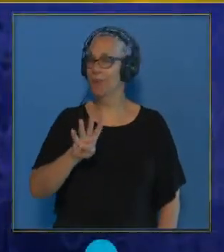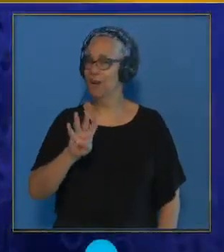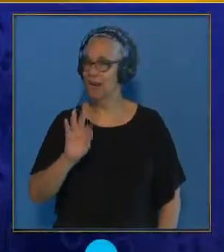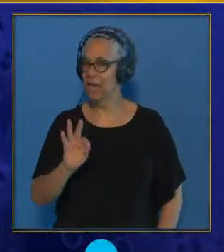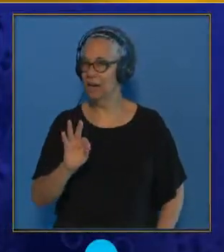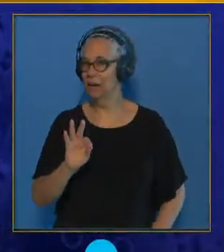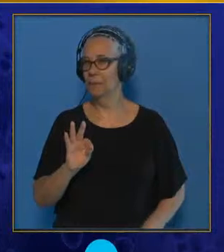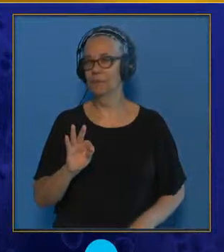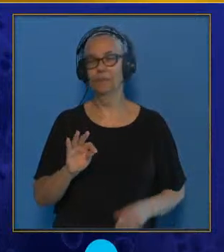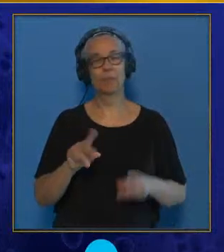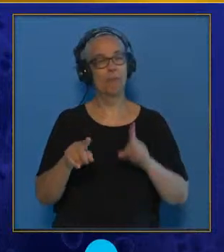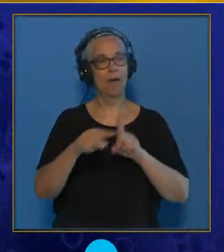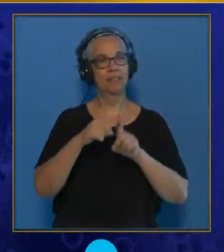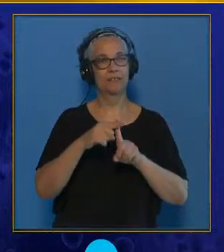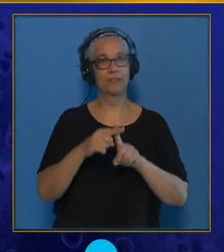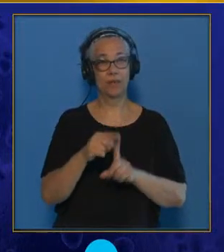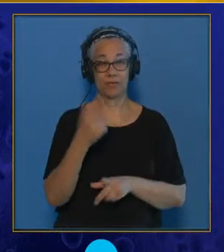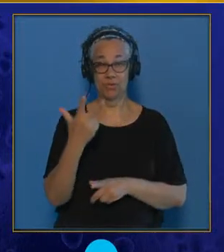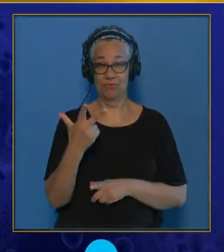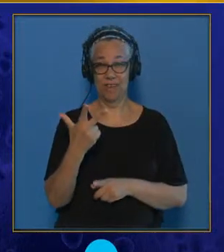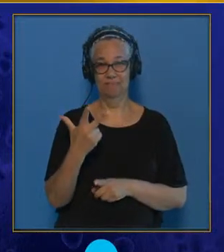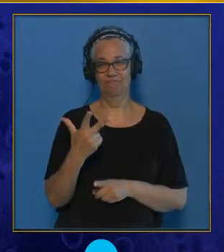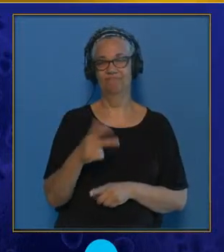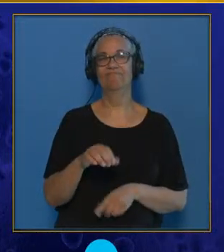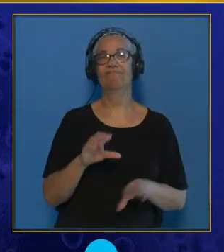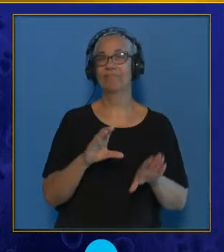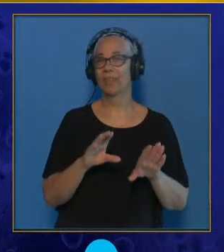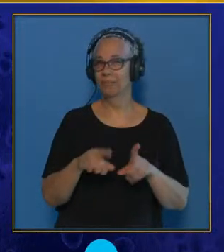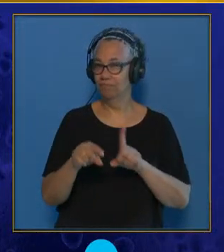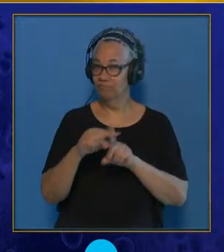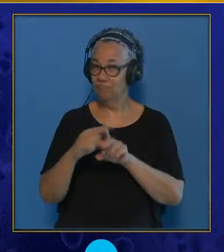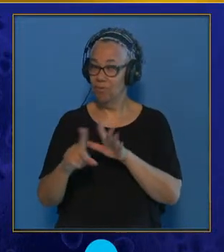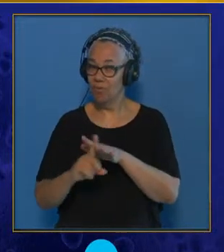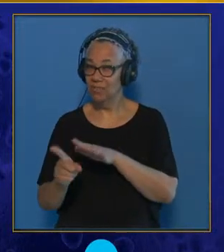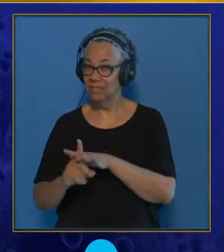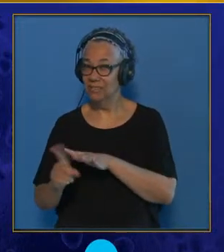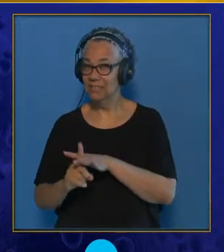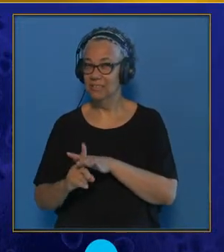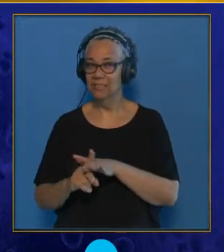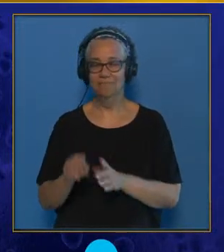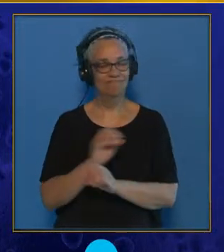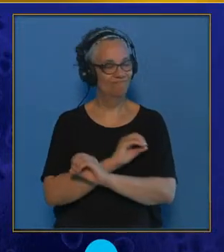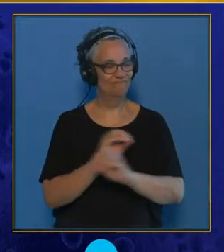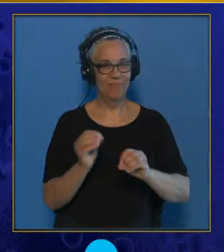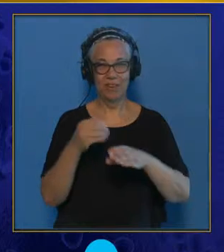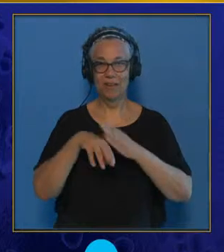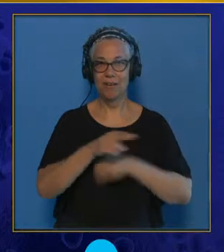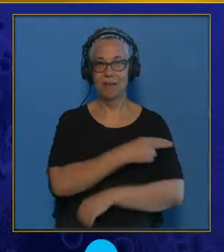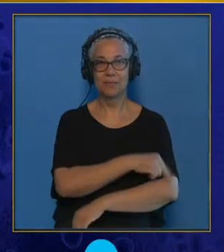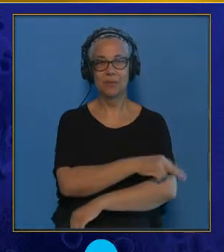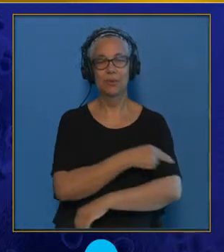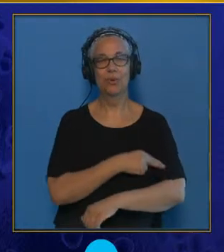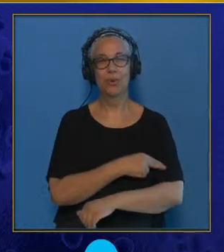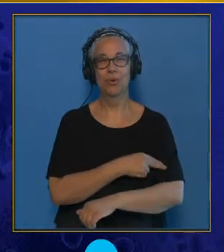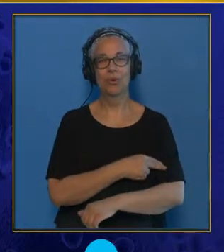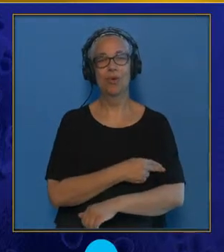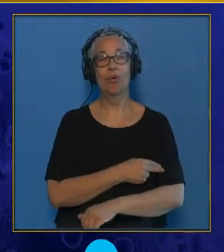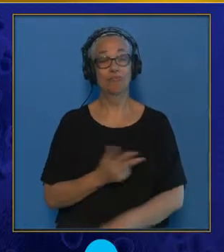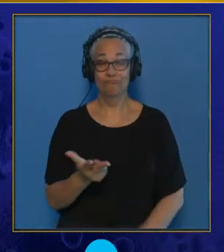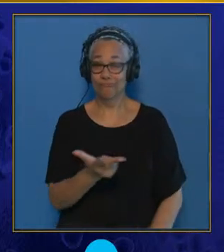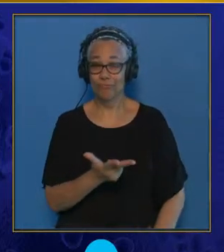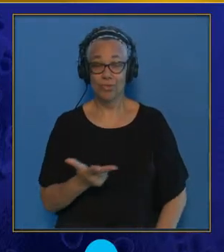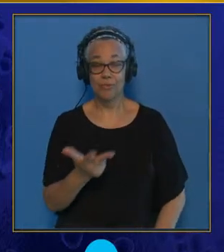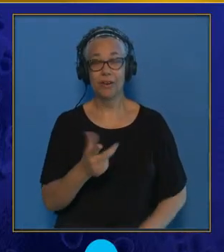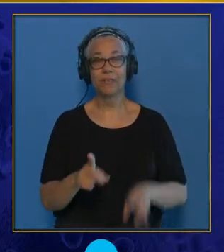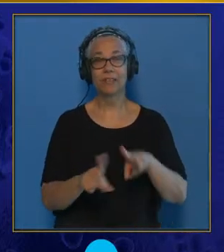cases. As of today, we have 3 active cases in Bermuda, of which none are hospitalized. All 3 of these cases